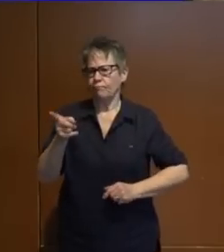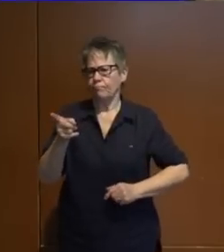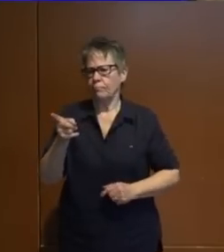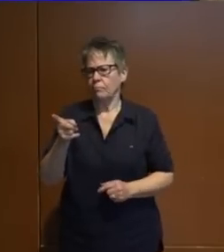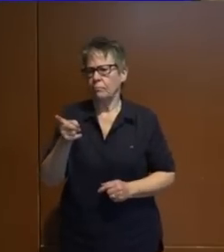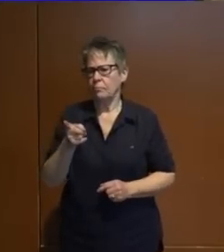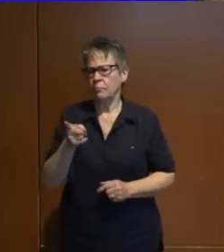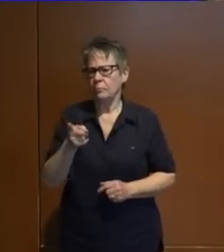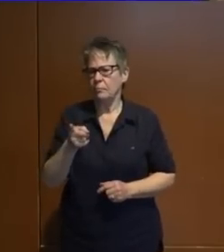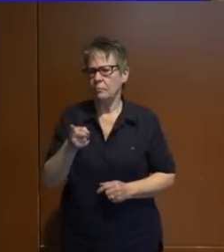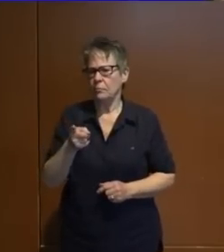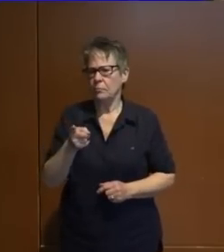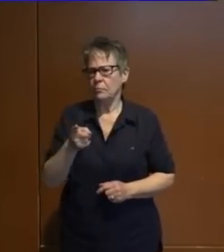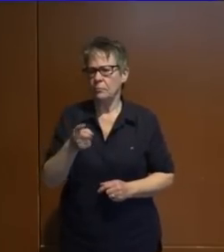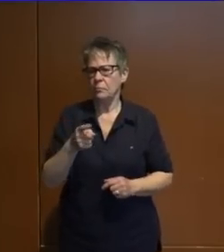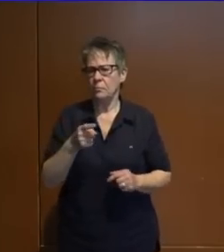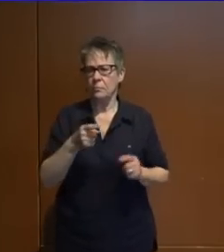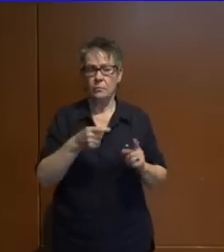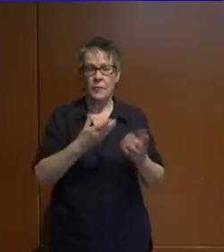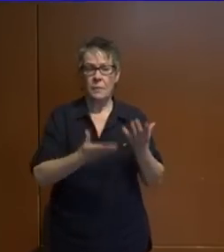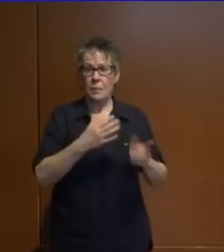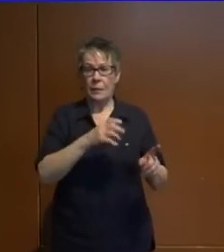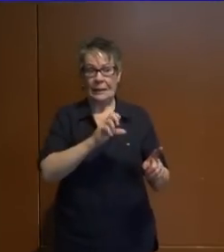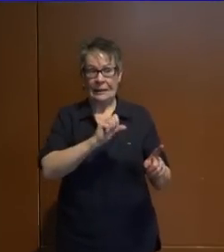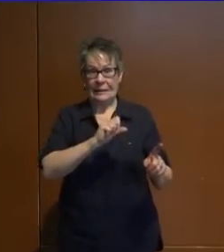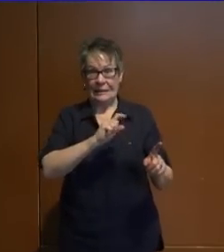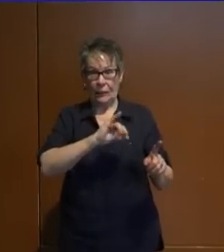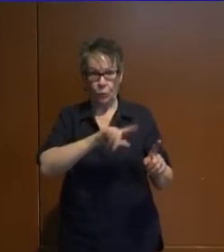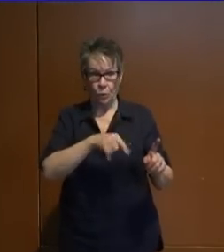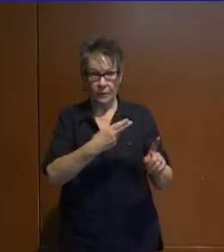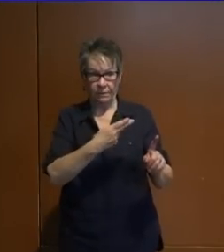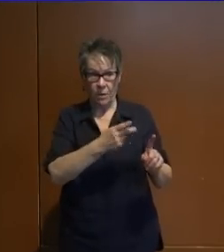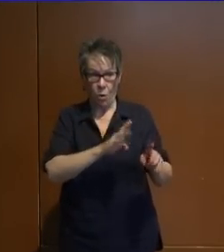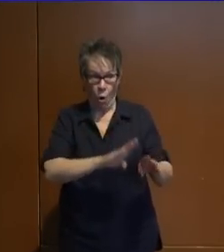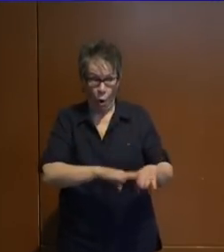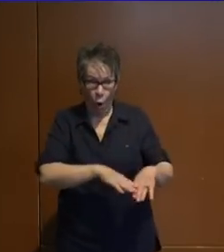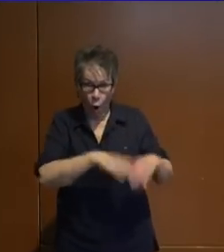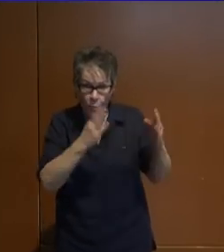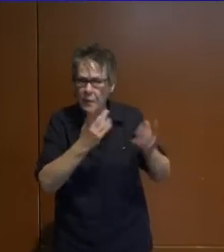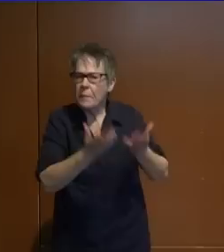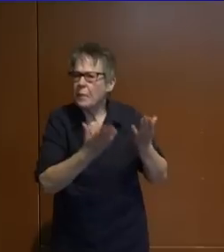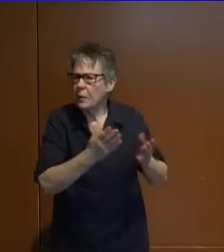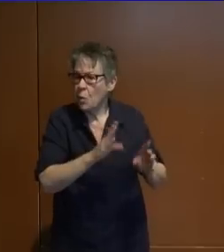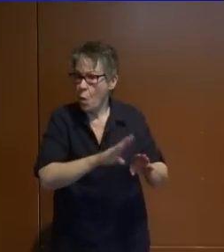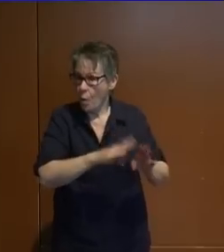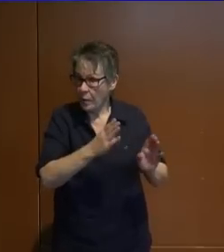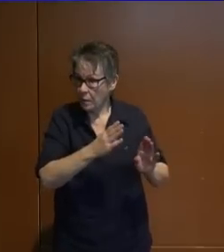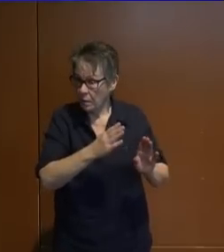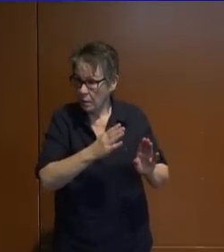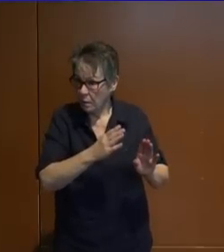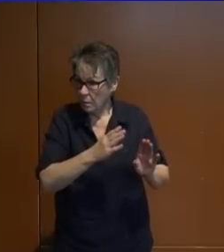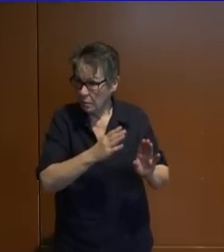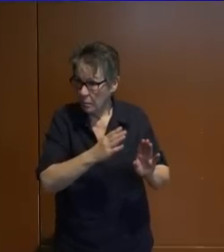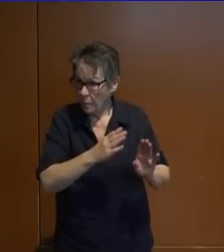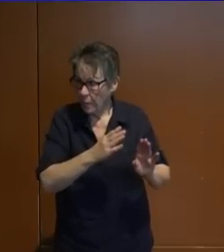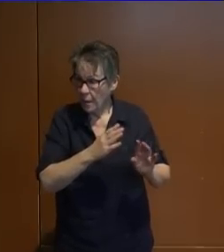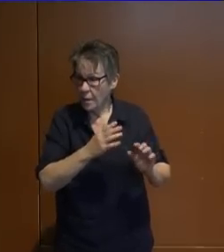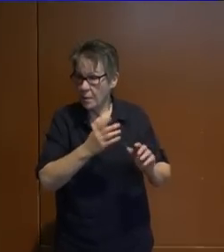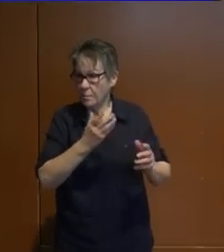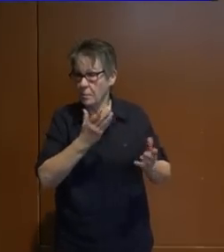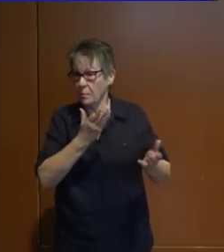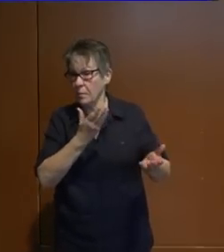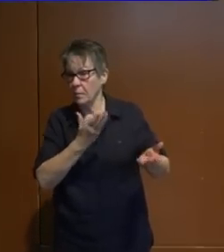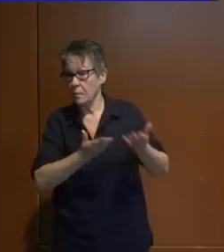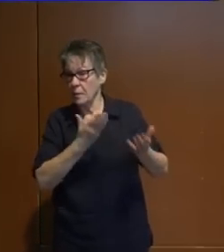and making it much more private, so it's taking it from 200 beds down to a lower number to be able to cordon off